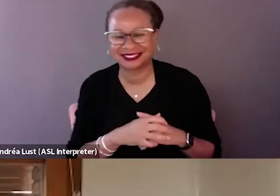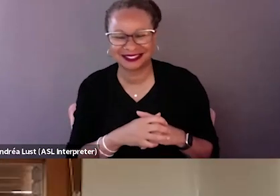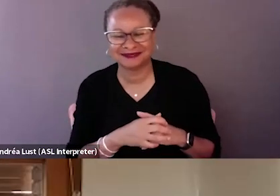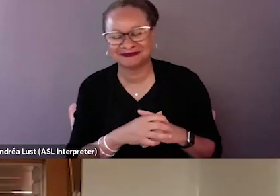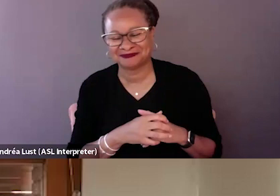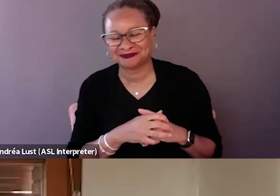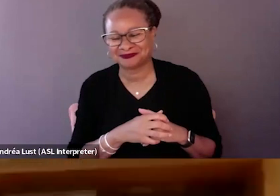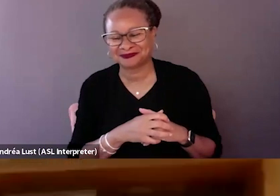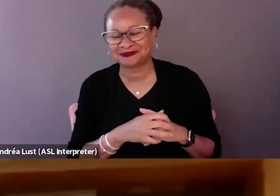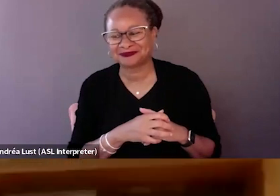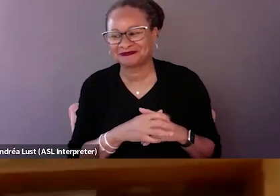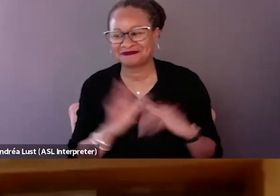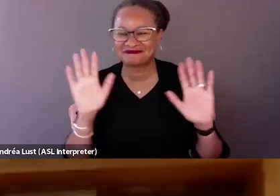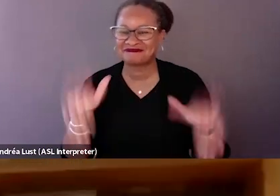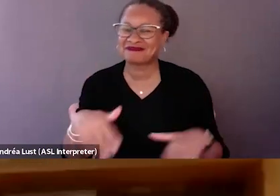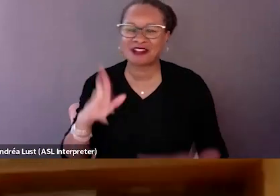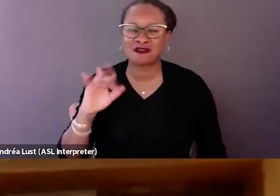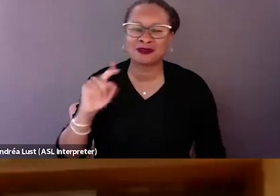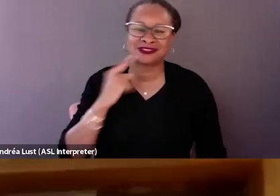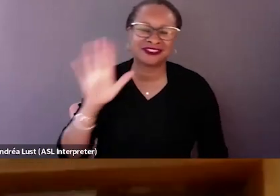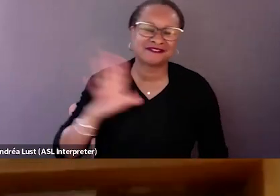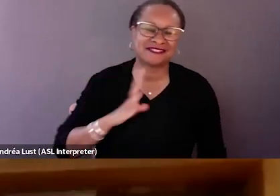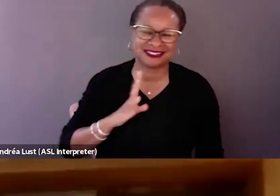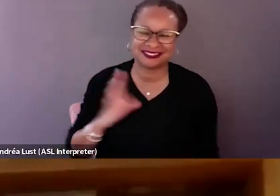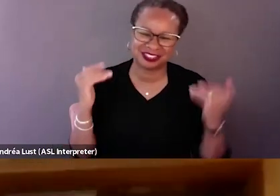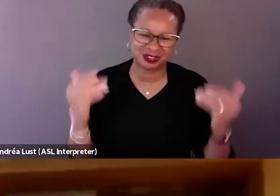English. No, you were great. You were